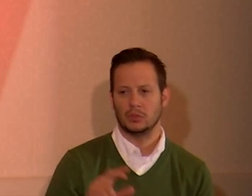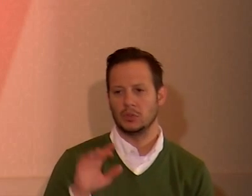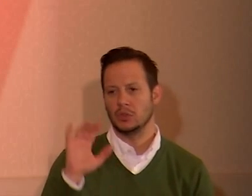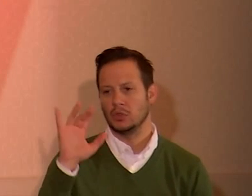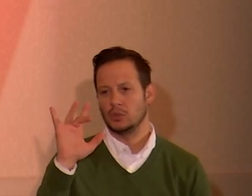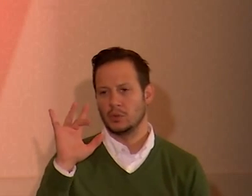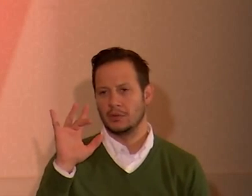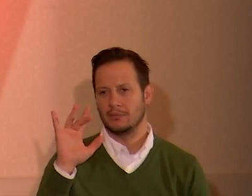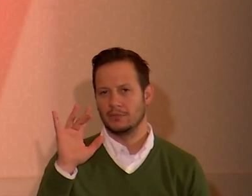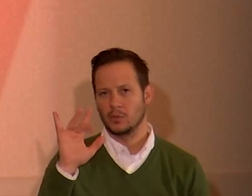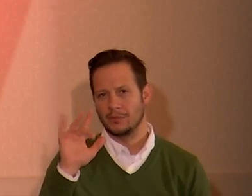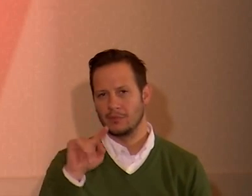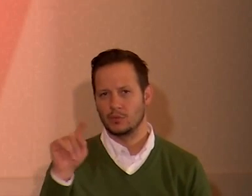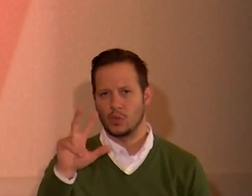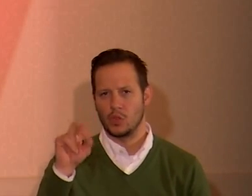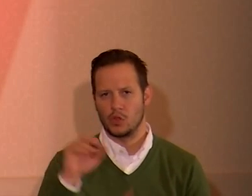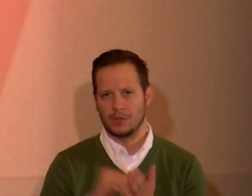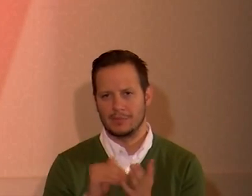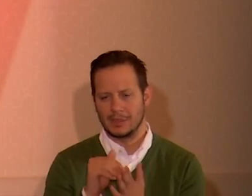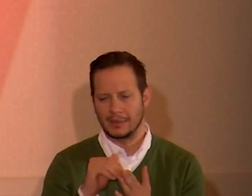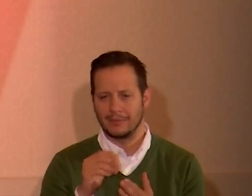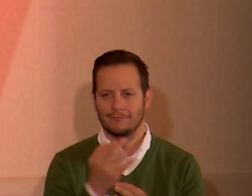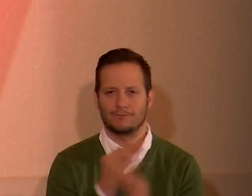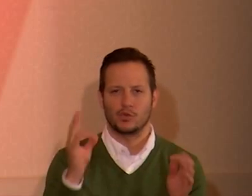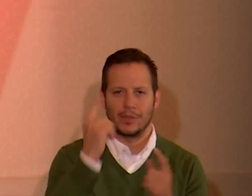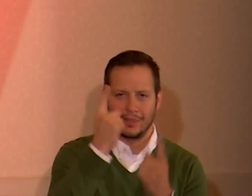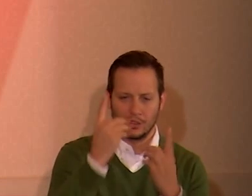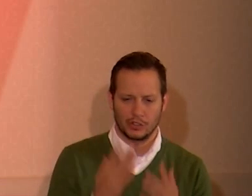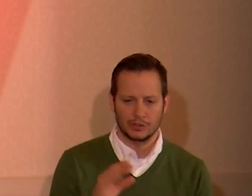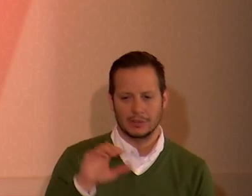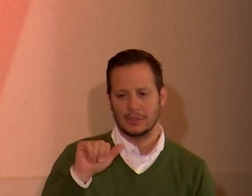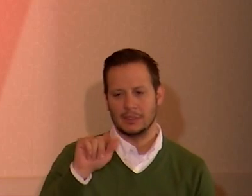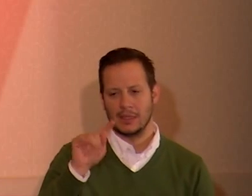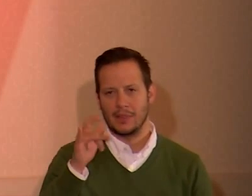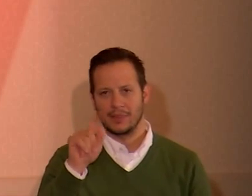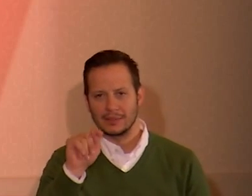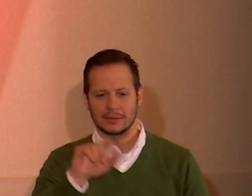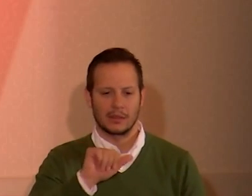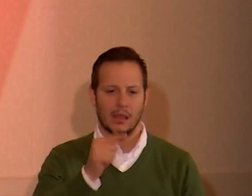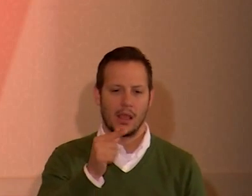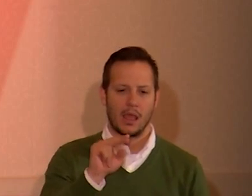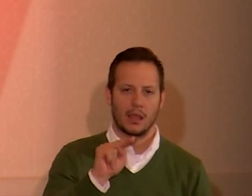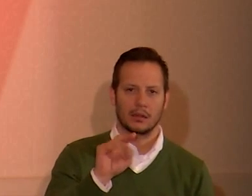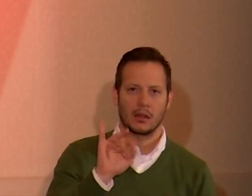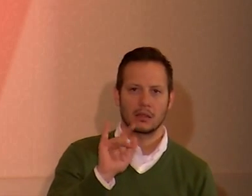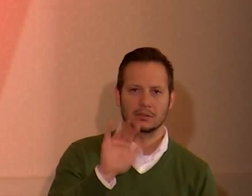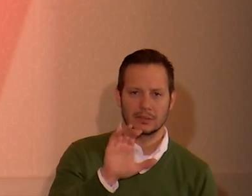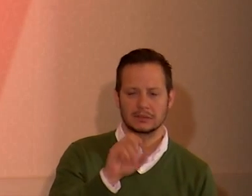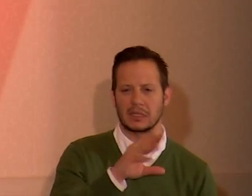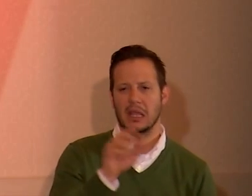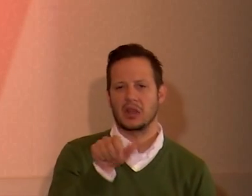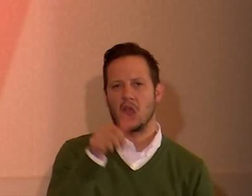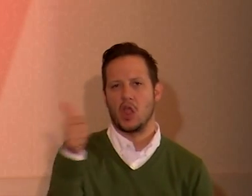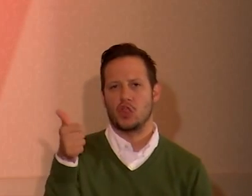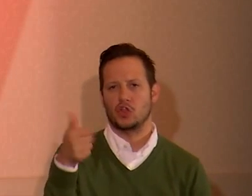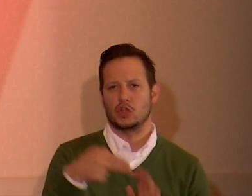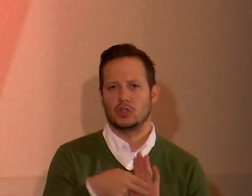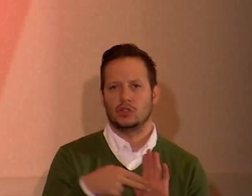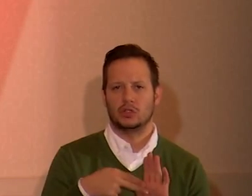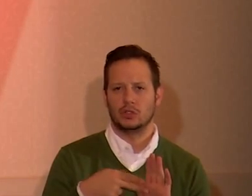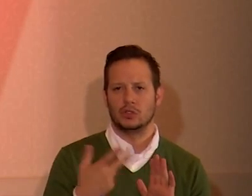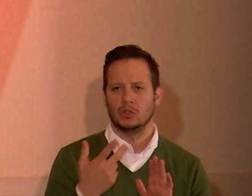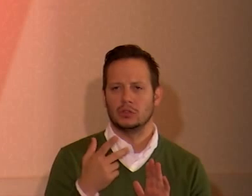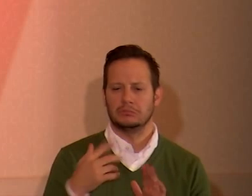30 million free thinkers, atheists, agnostics, and others who characterize themselves